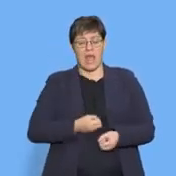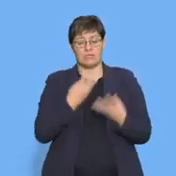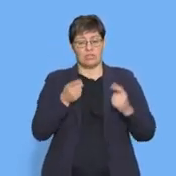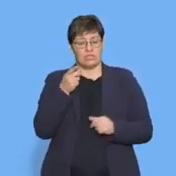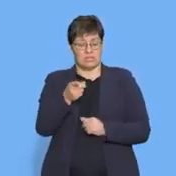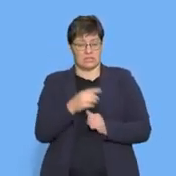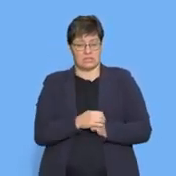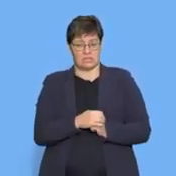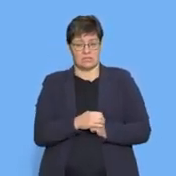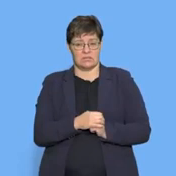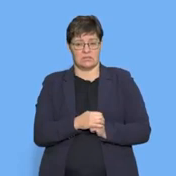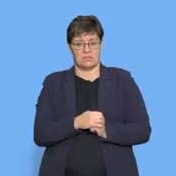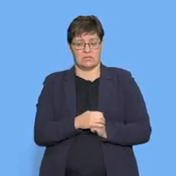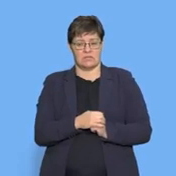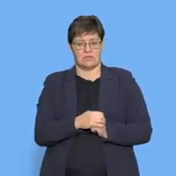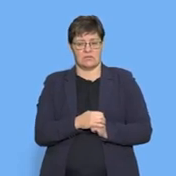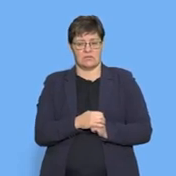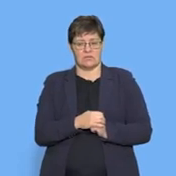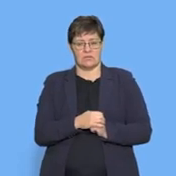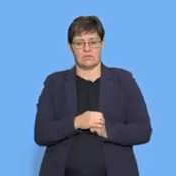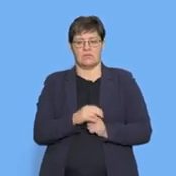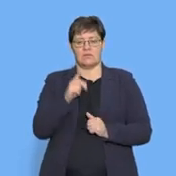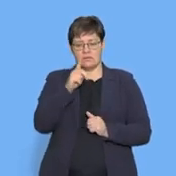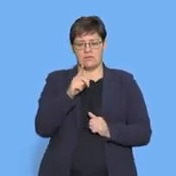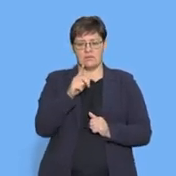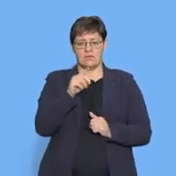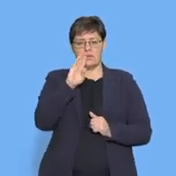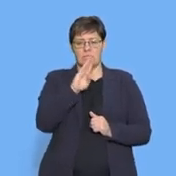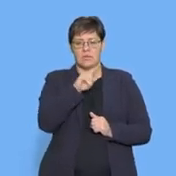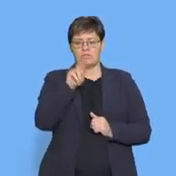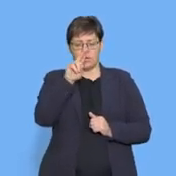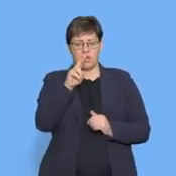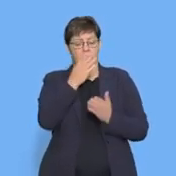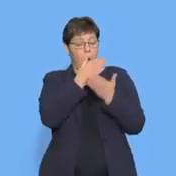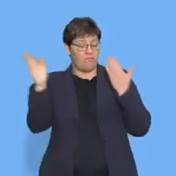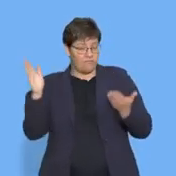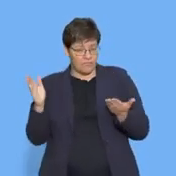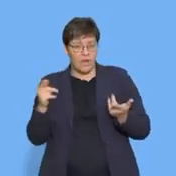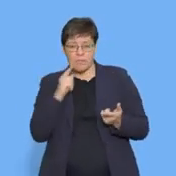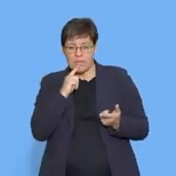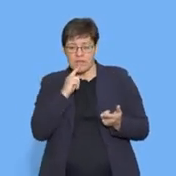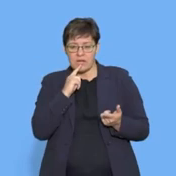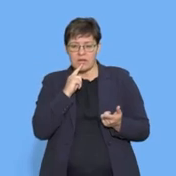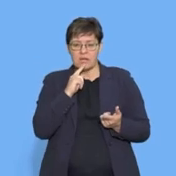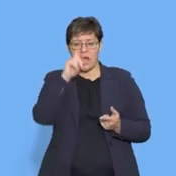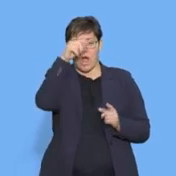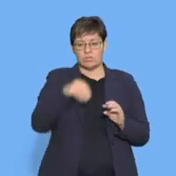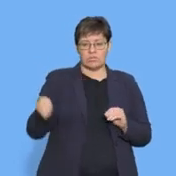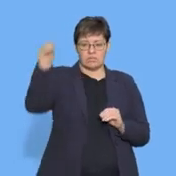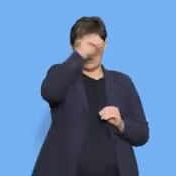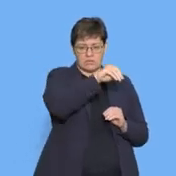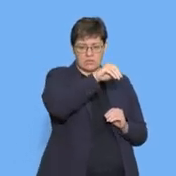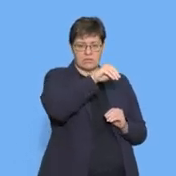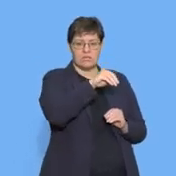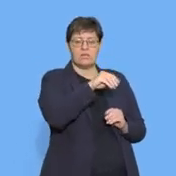you look at this expression, I could take this b squared out of the square root, and what will I be left with? It will come out of the square